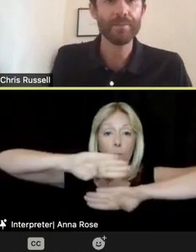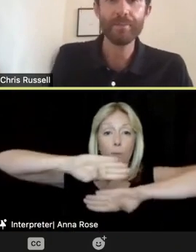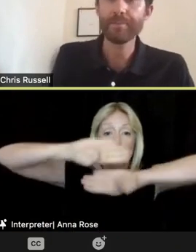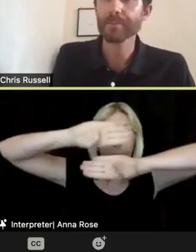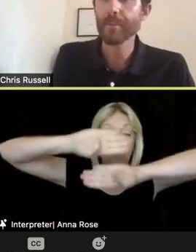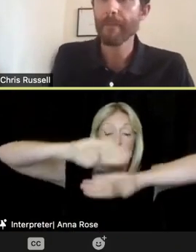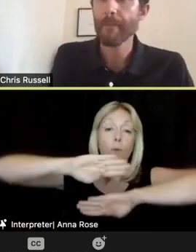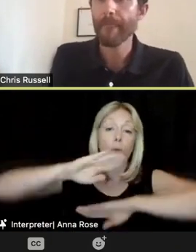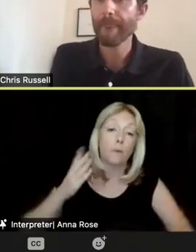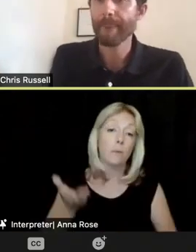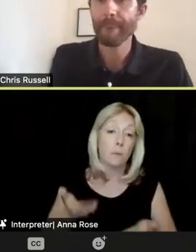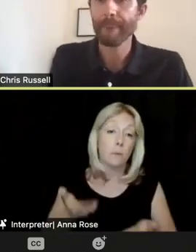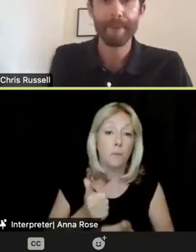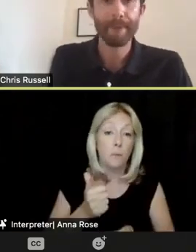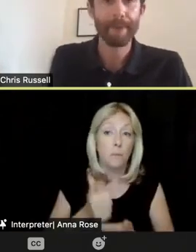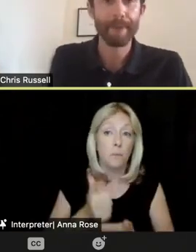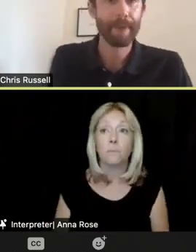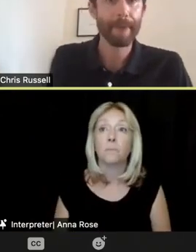student.